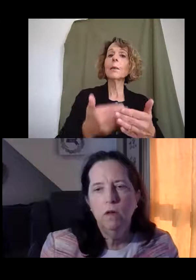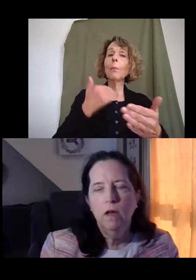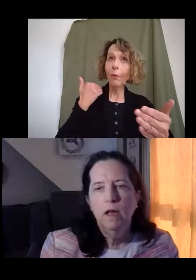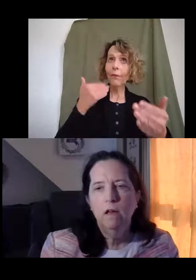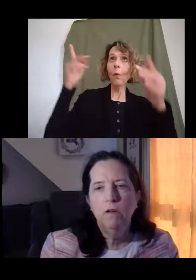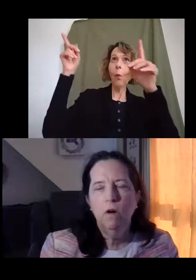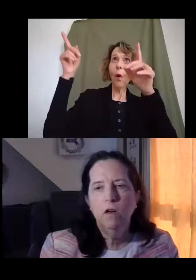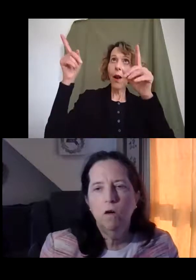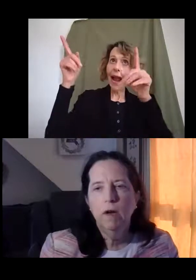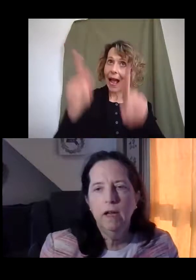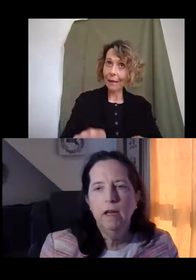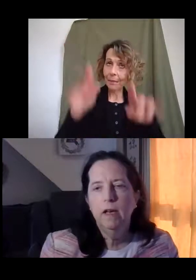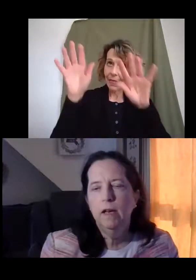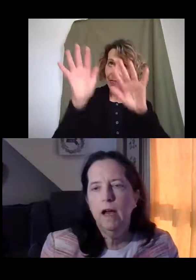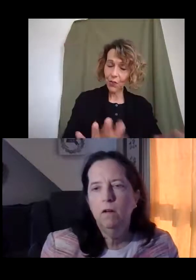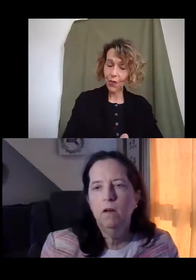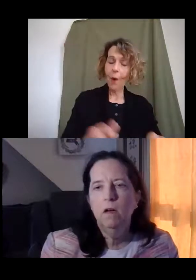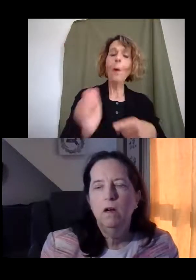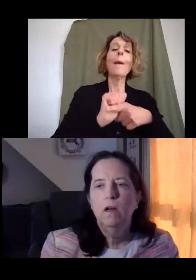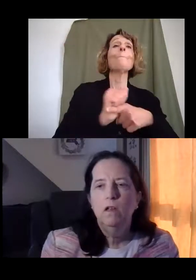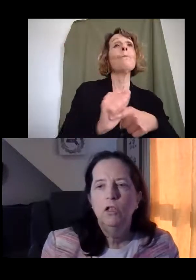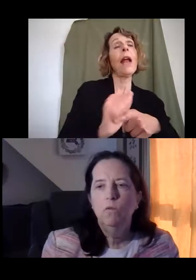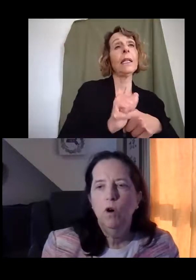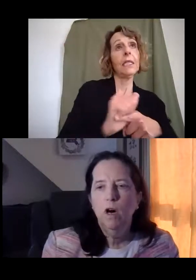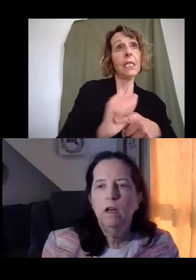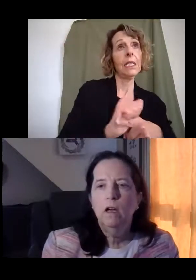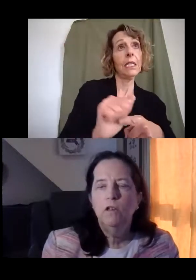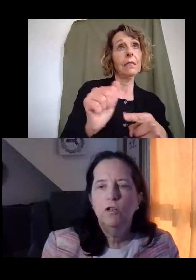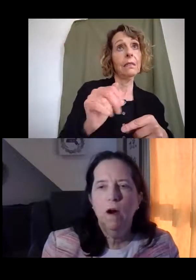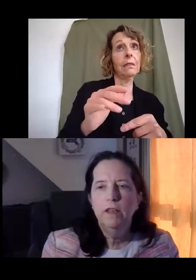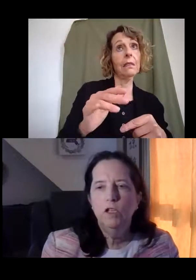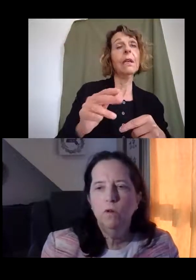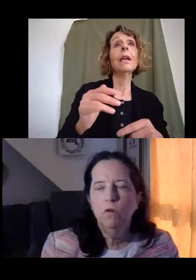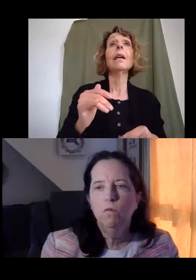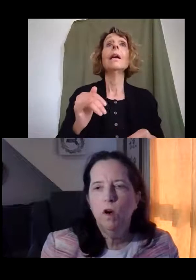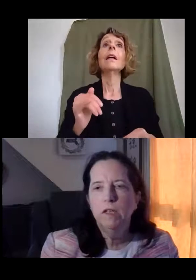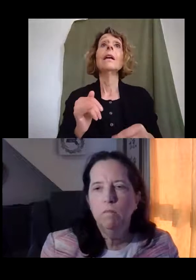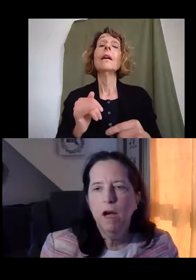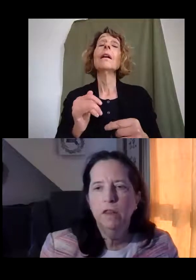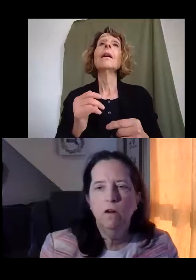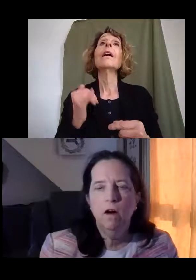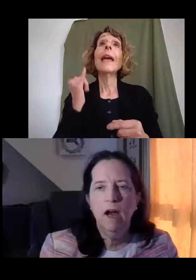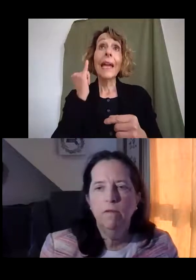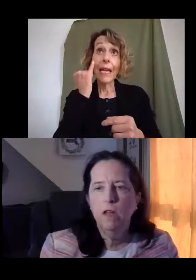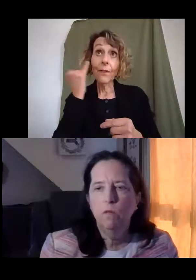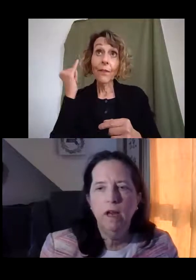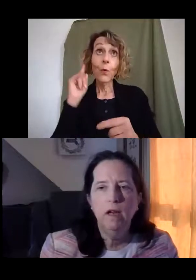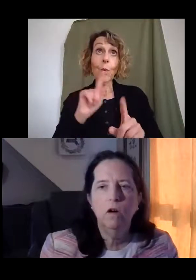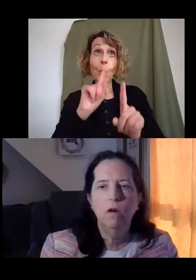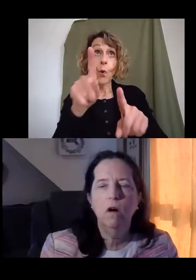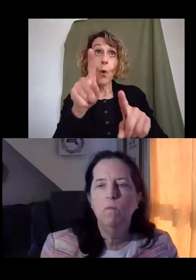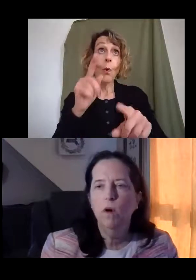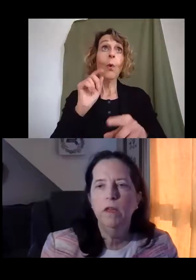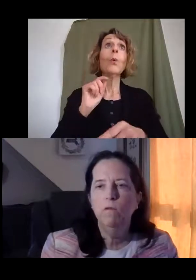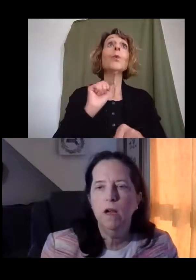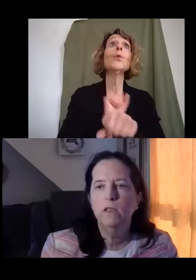route. If you are going in and out to work, try this route once a month or every other week